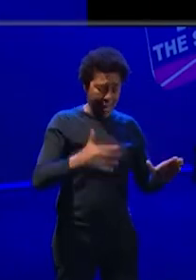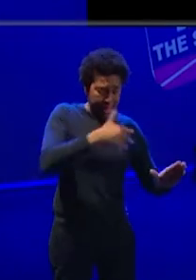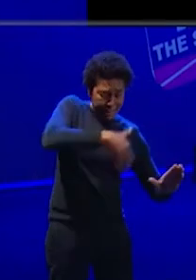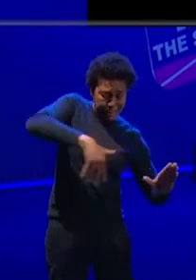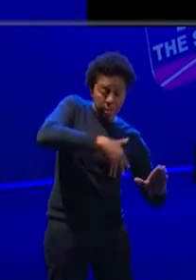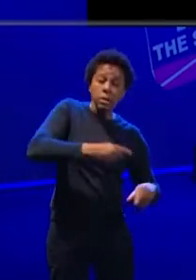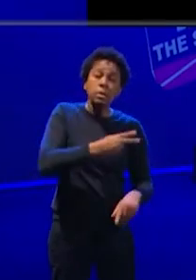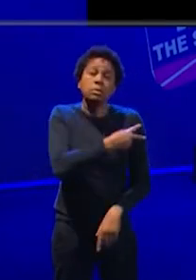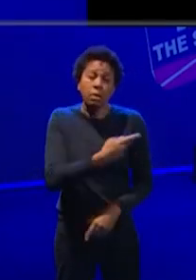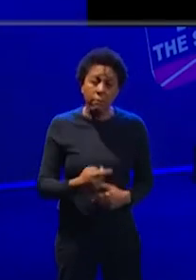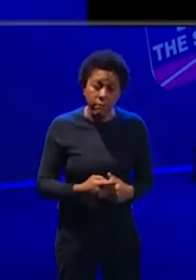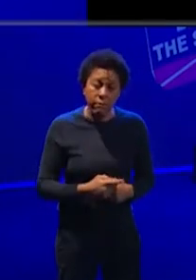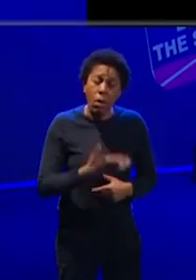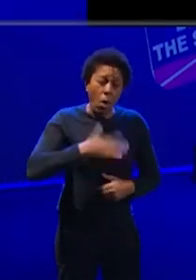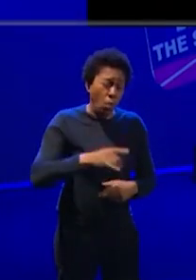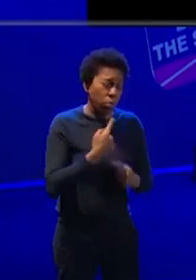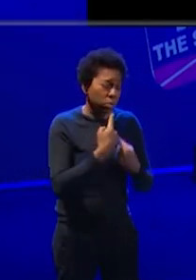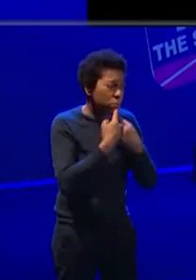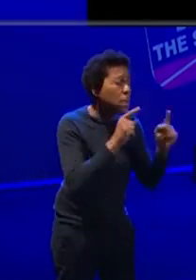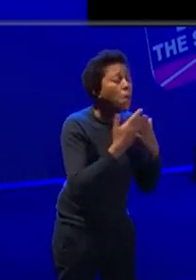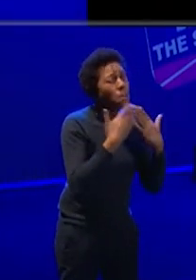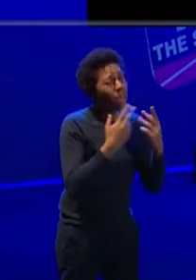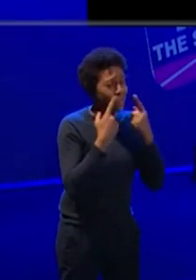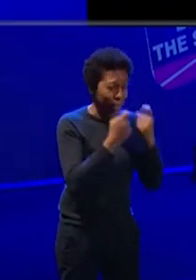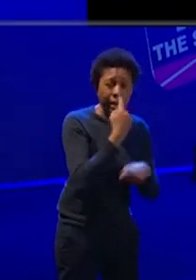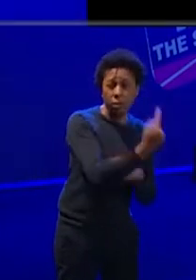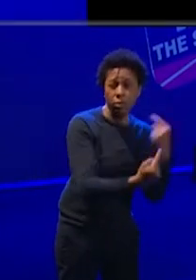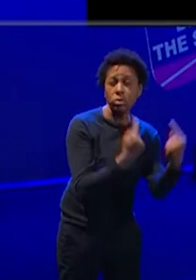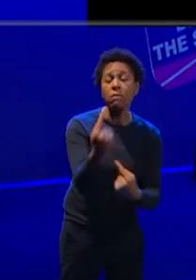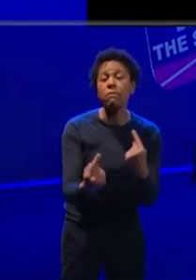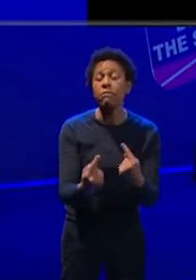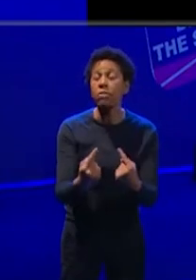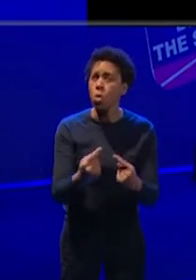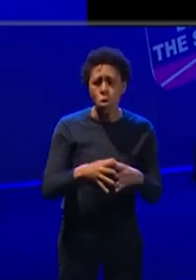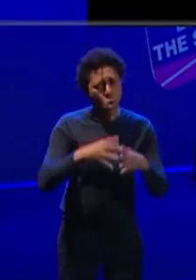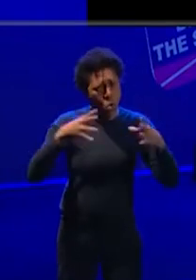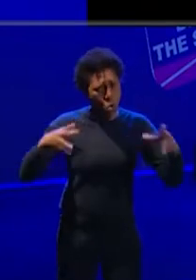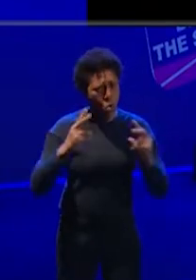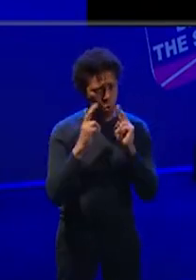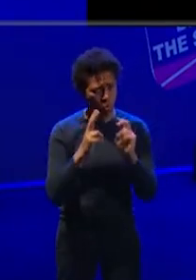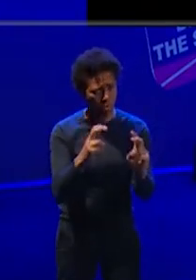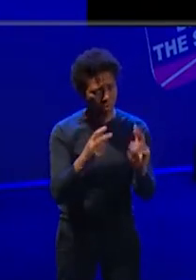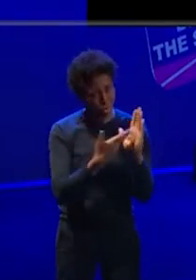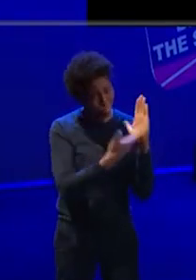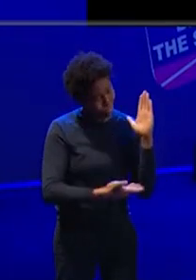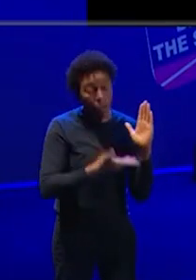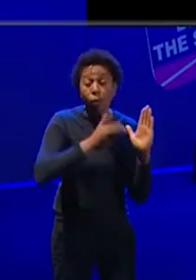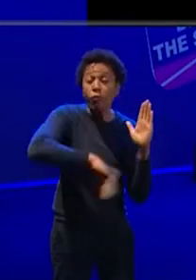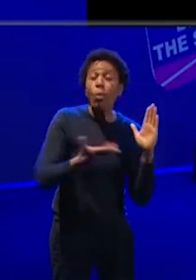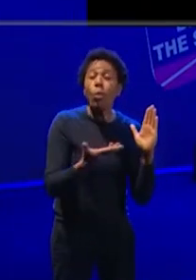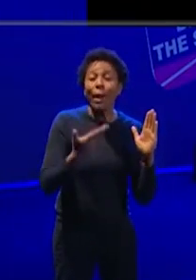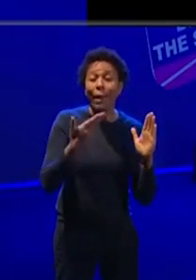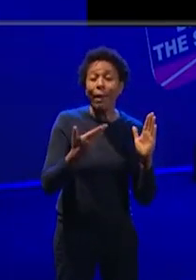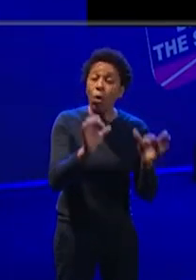I think I really want to say, take care of yourself. There was a massive piece of research that came out of Australia about a